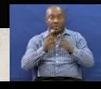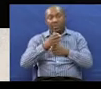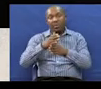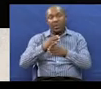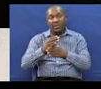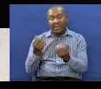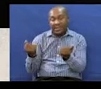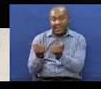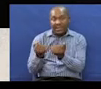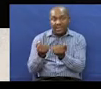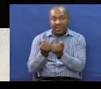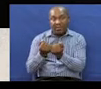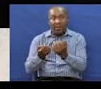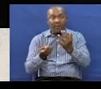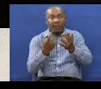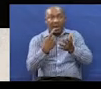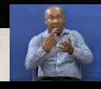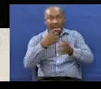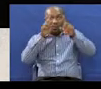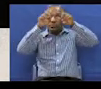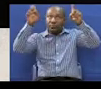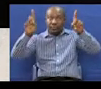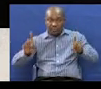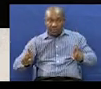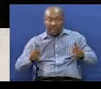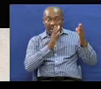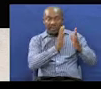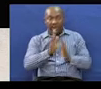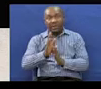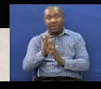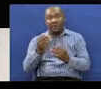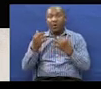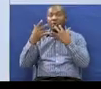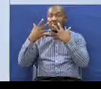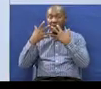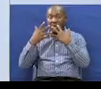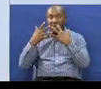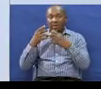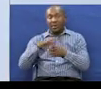So preparation of oxygen gas, number 2, using